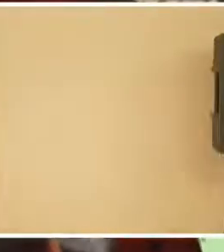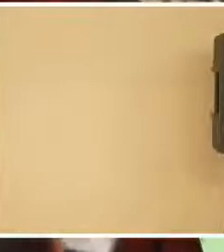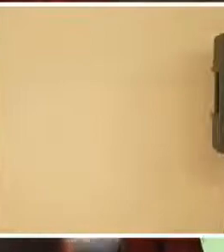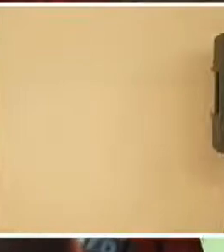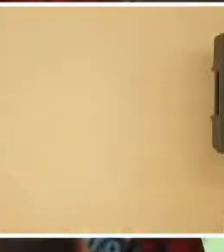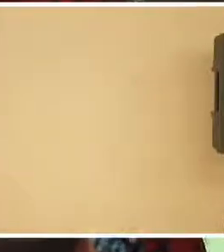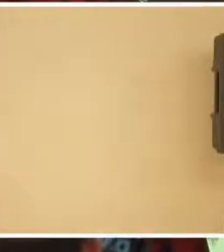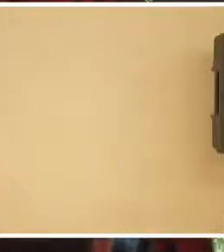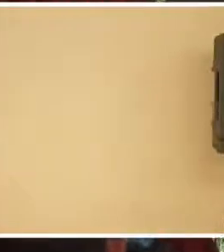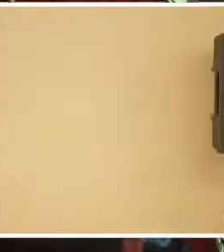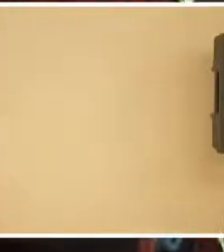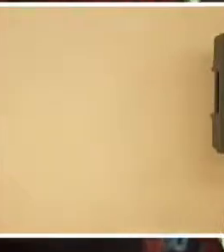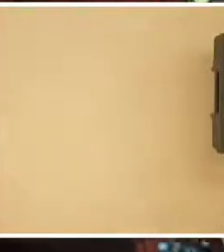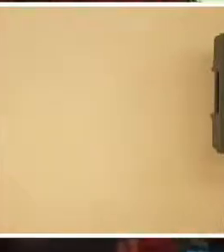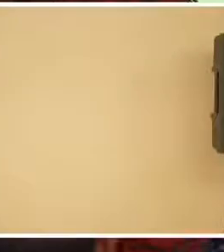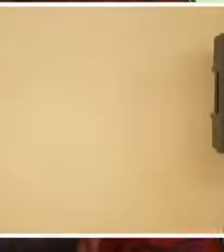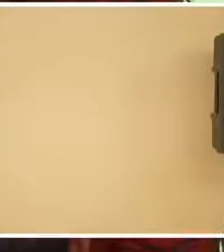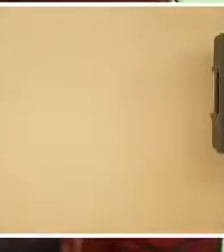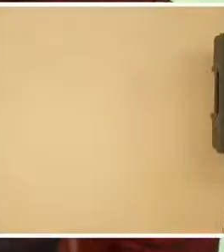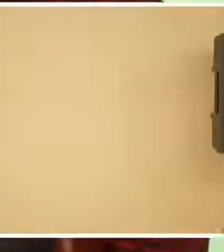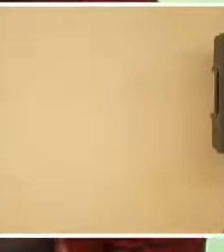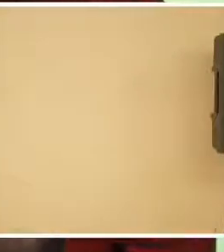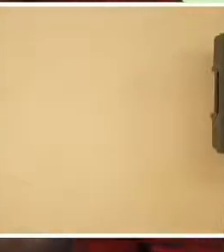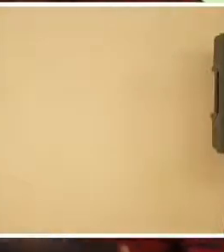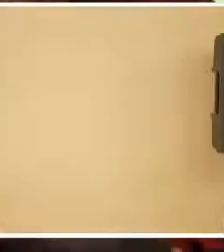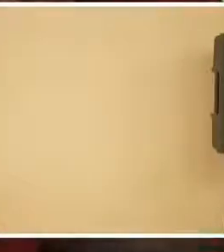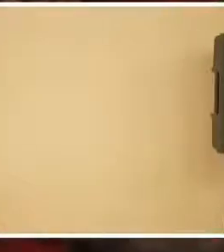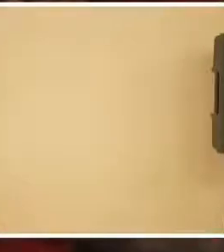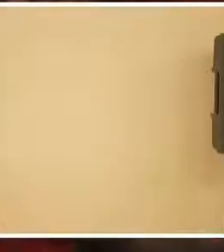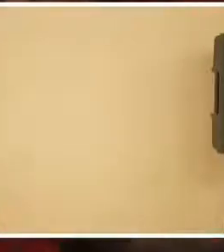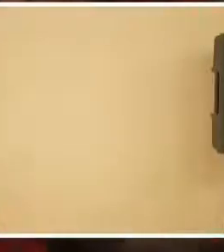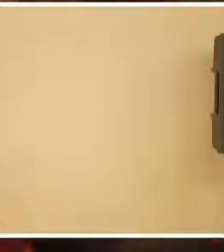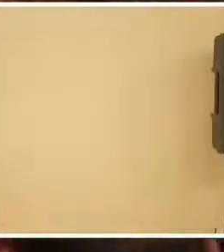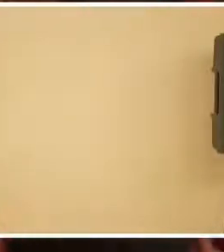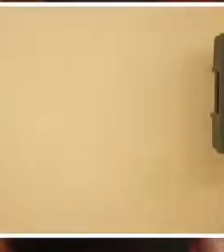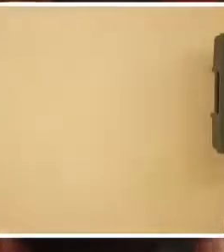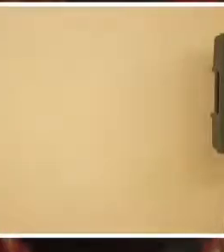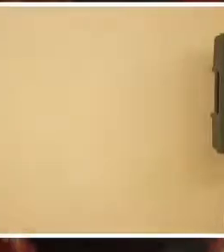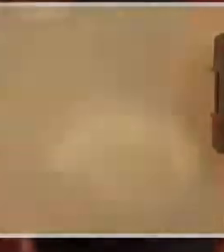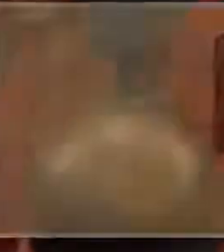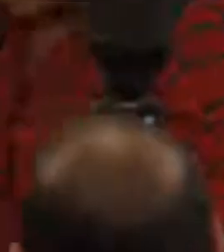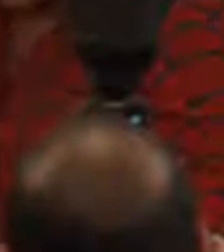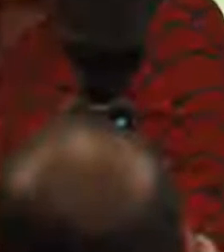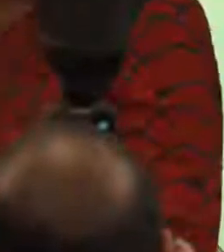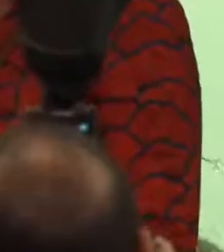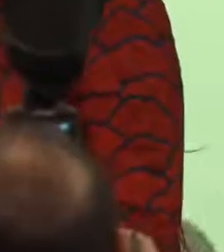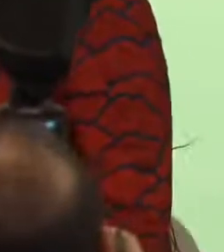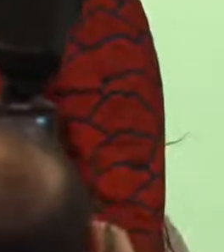Thank you.